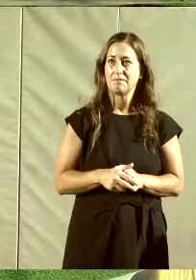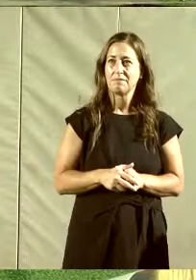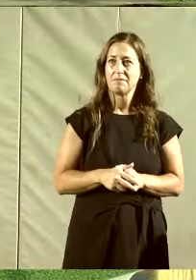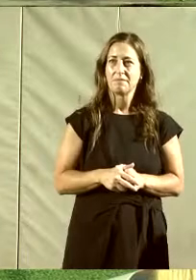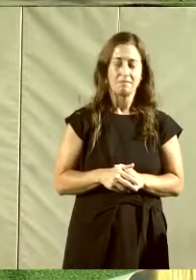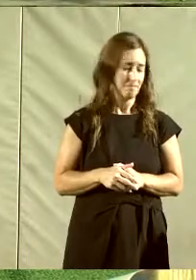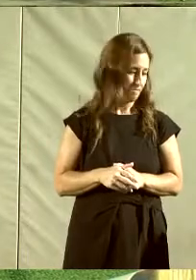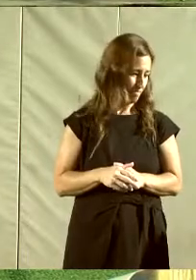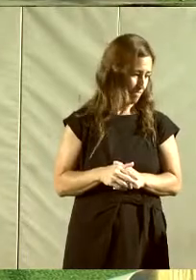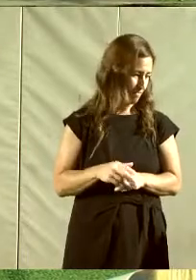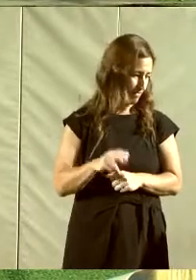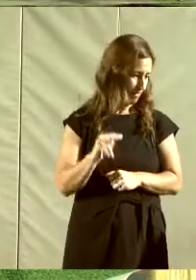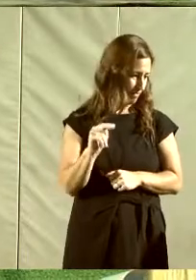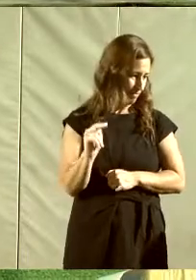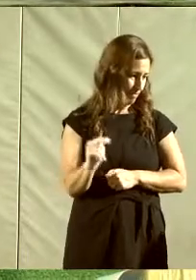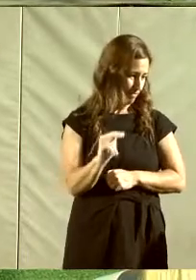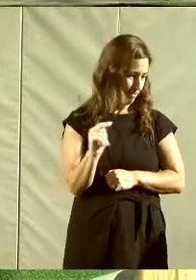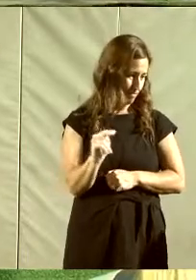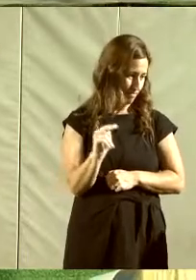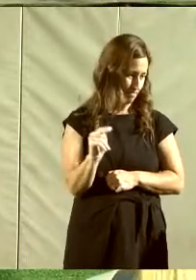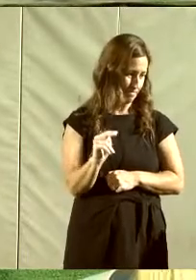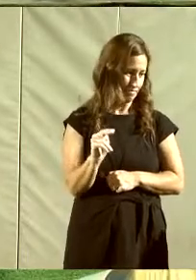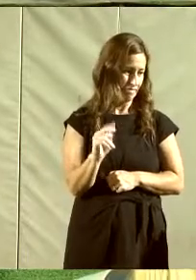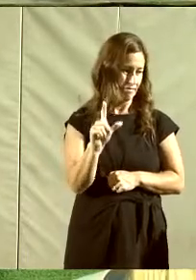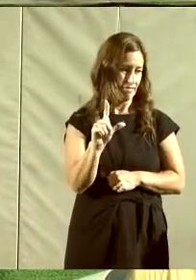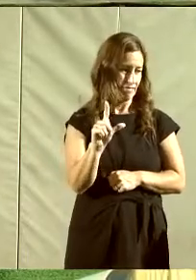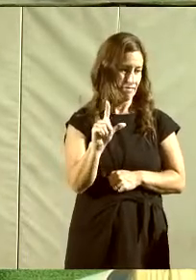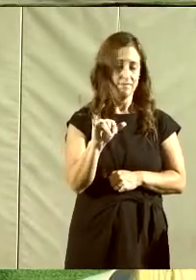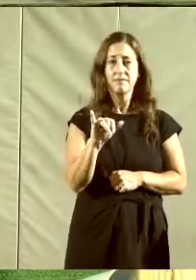Nathaniel Lewis Laveras.